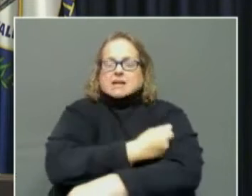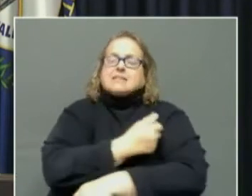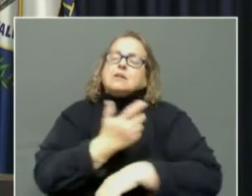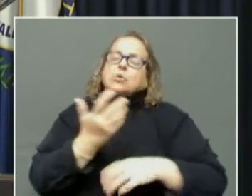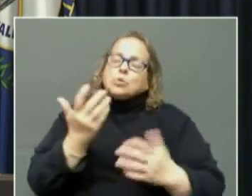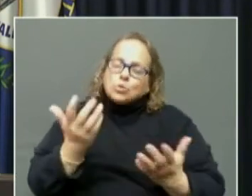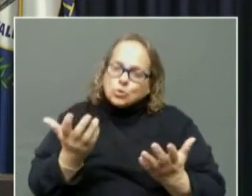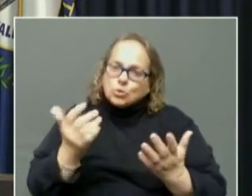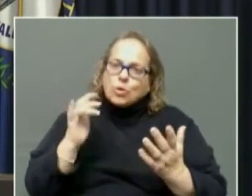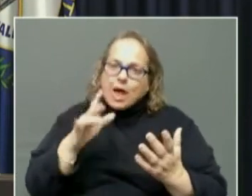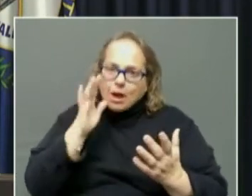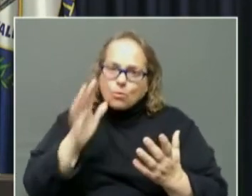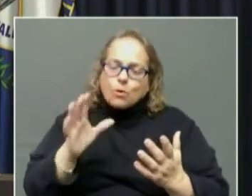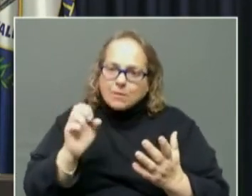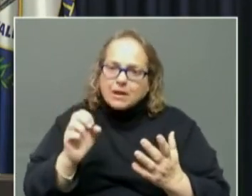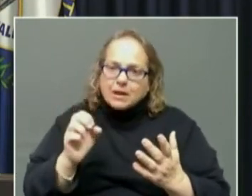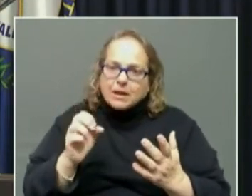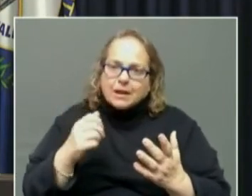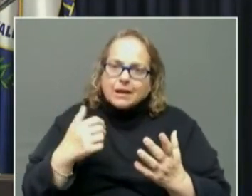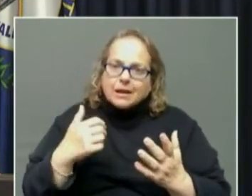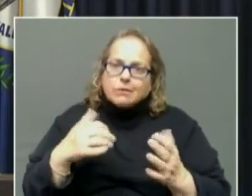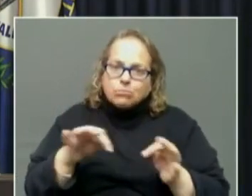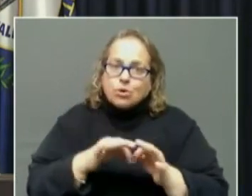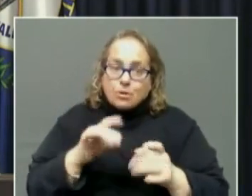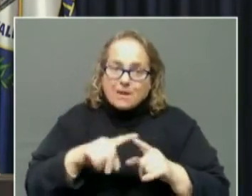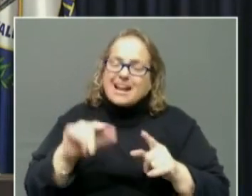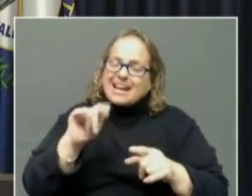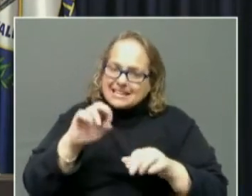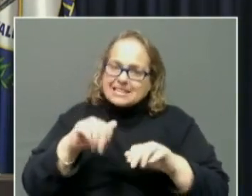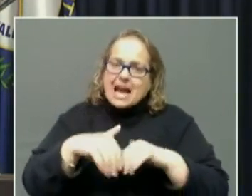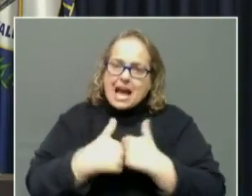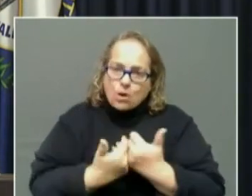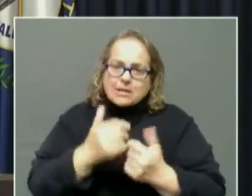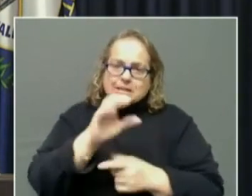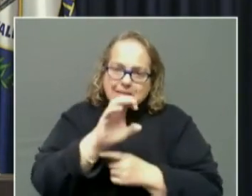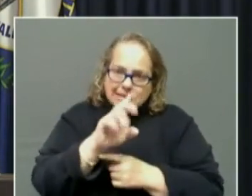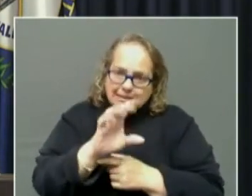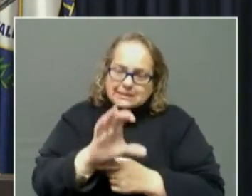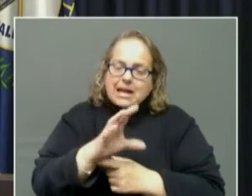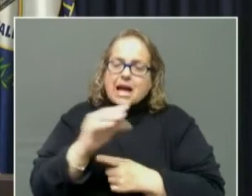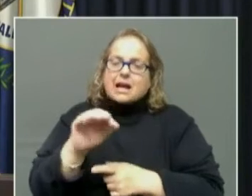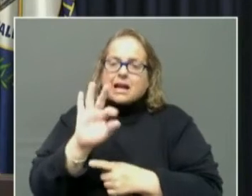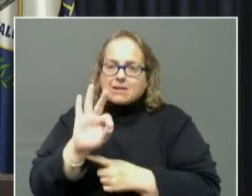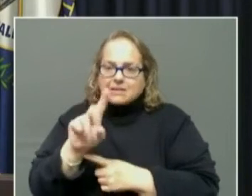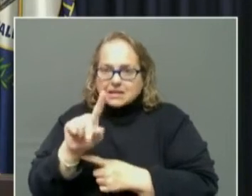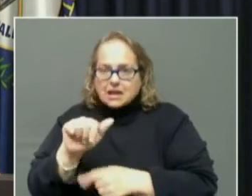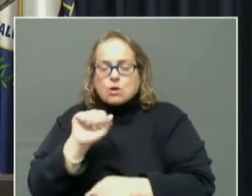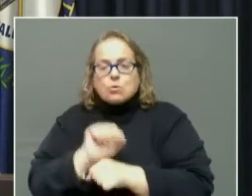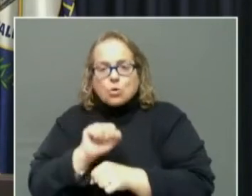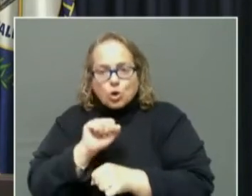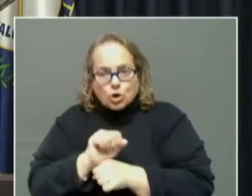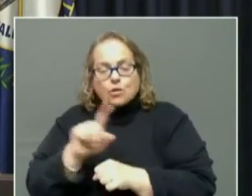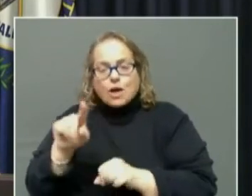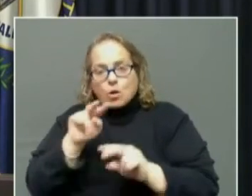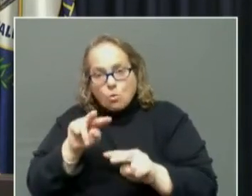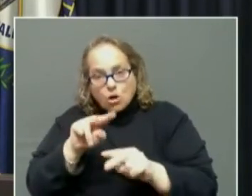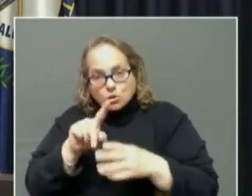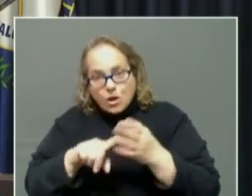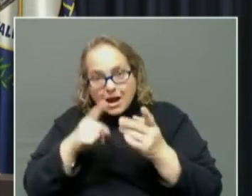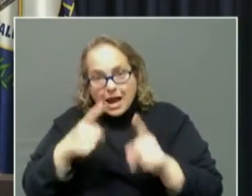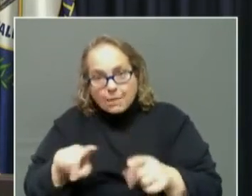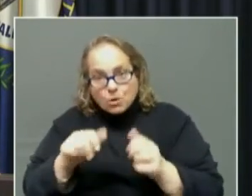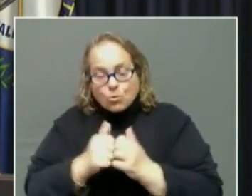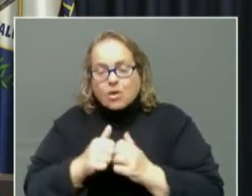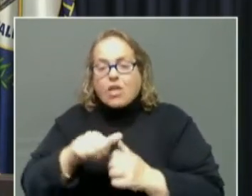need for it. But this is how they work. This is how the CDC and the FDA work. They watched what happened with AstraZeneca. There were